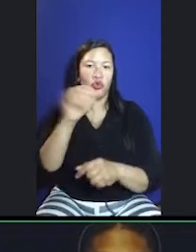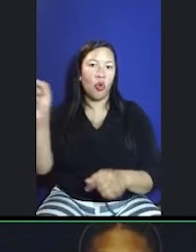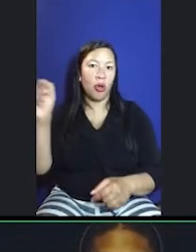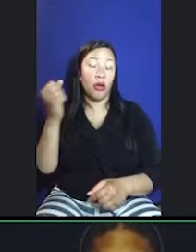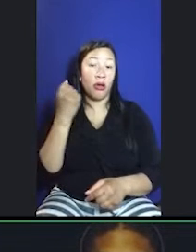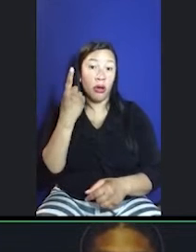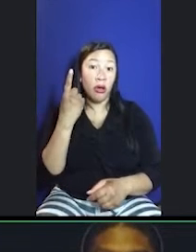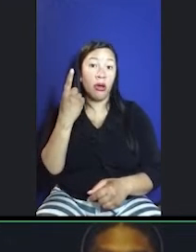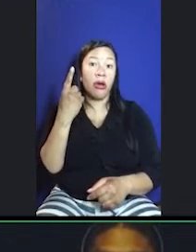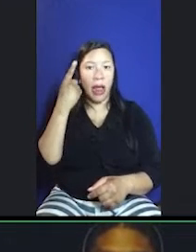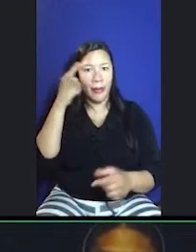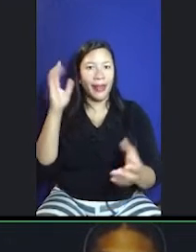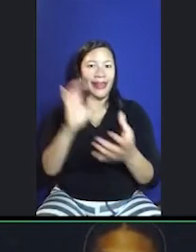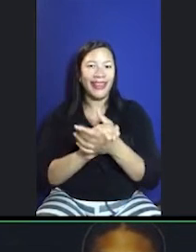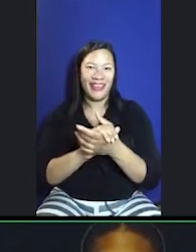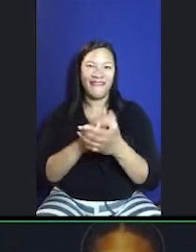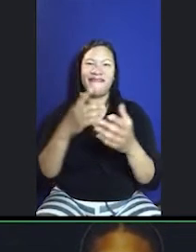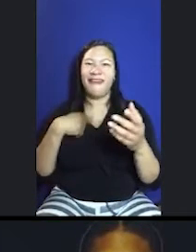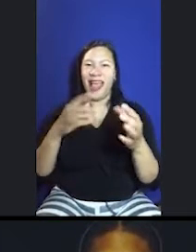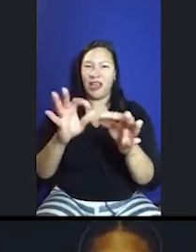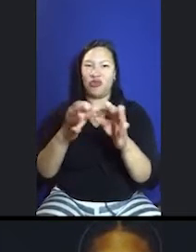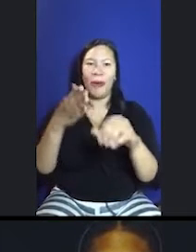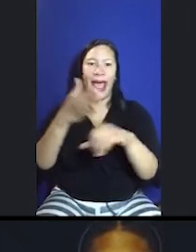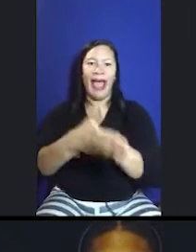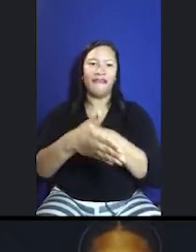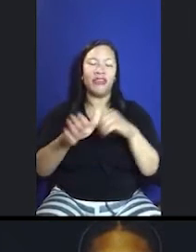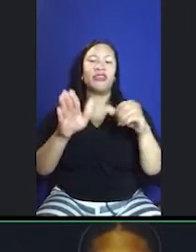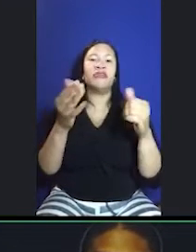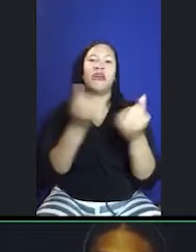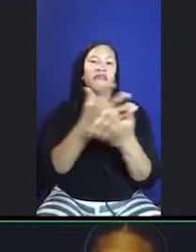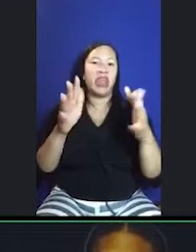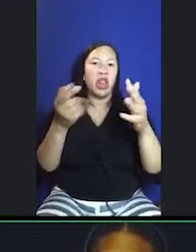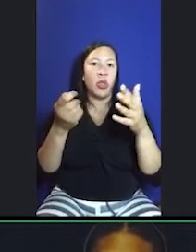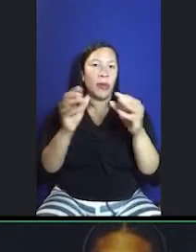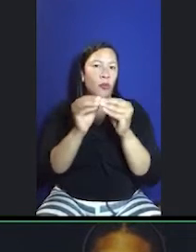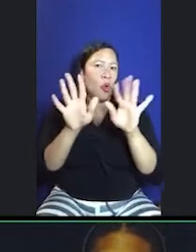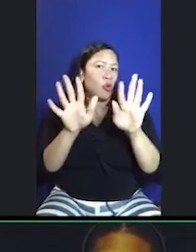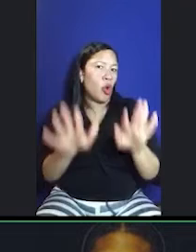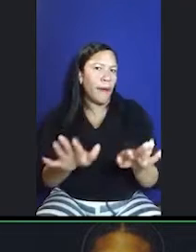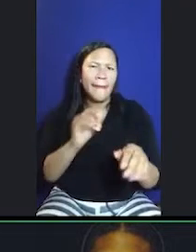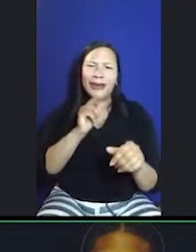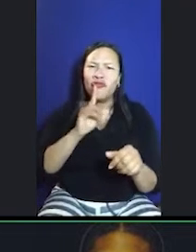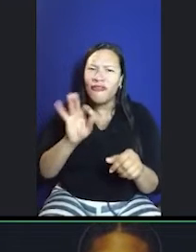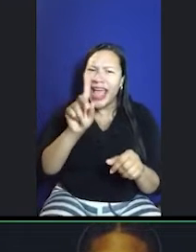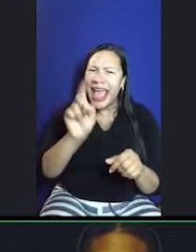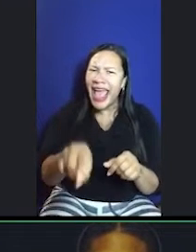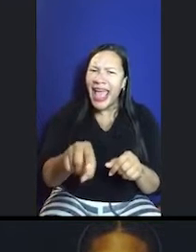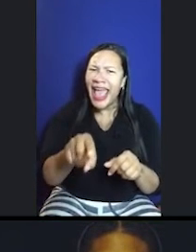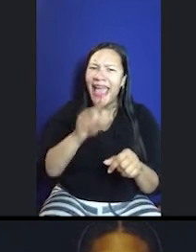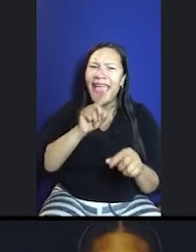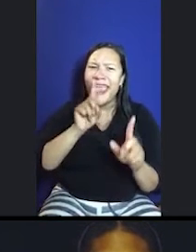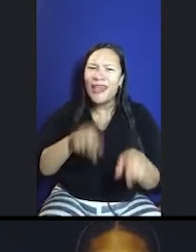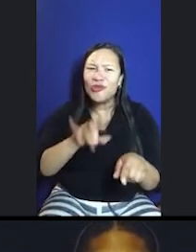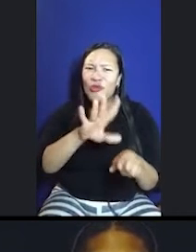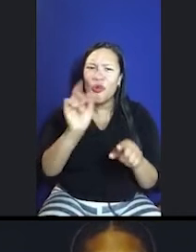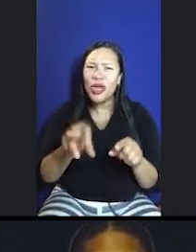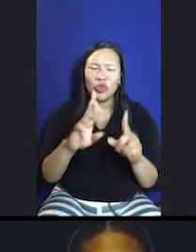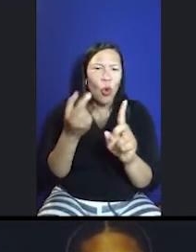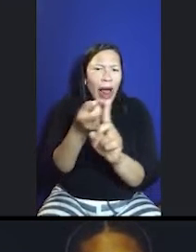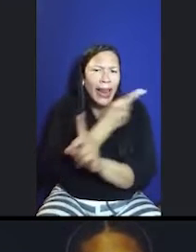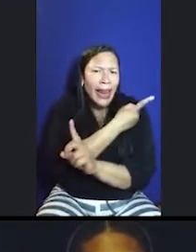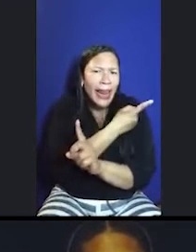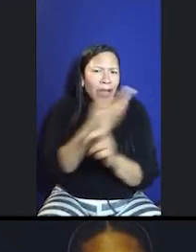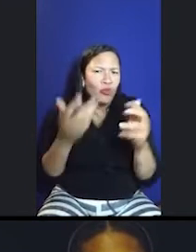that was when things had kind of settled down a little bit. I don't know if I answered the question or went off cuff, No, no, but no, Now no, no, that, no. You did.